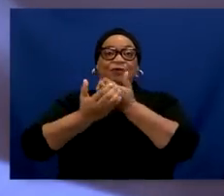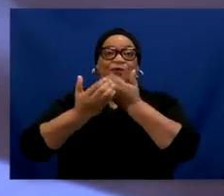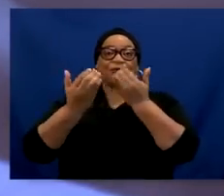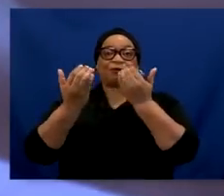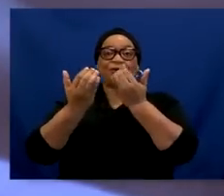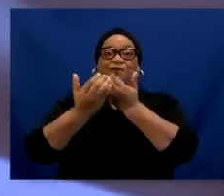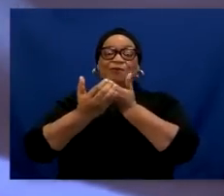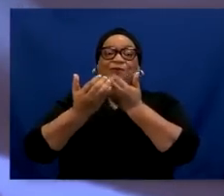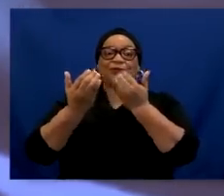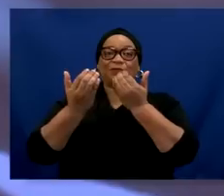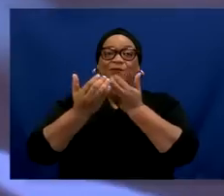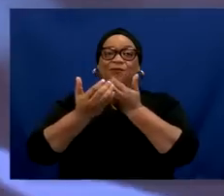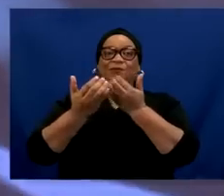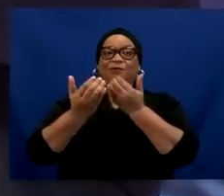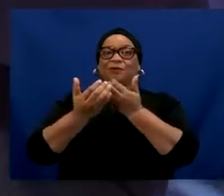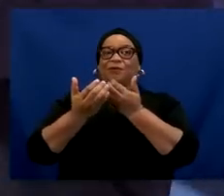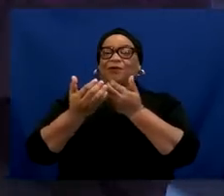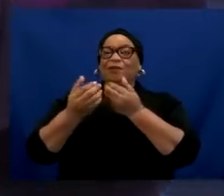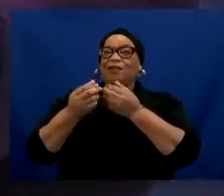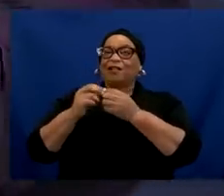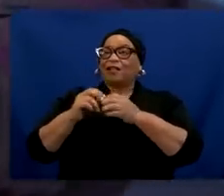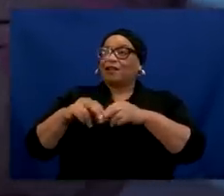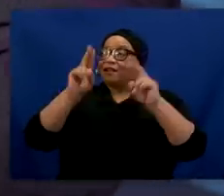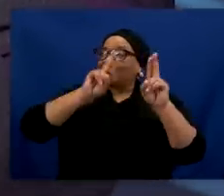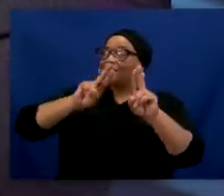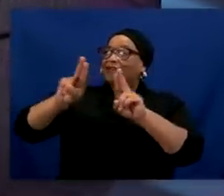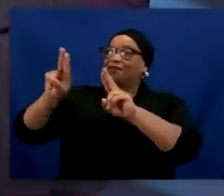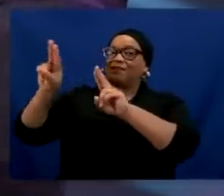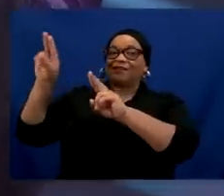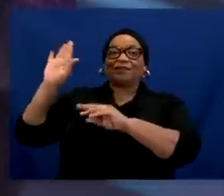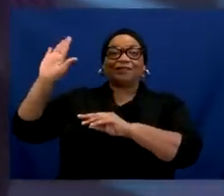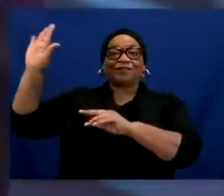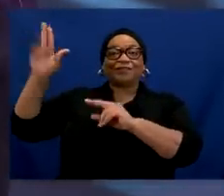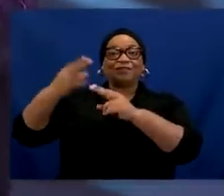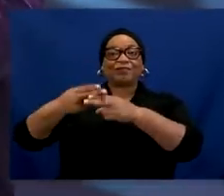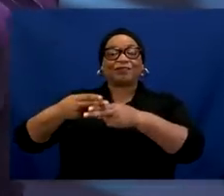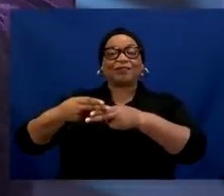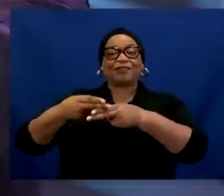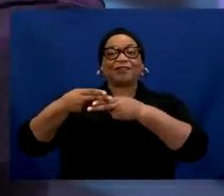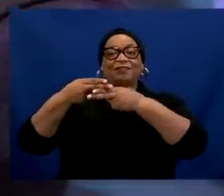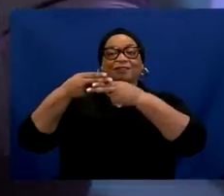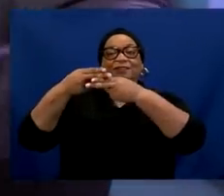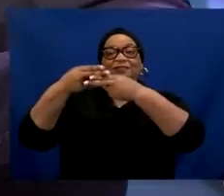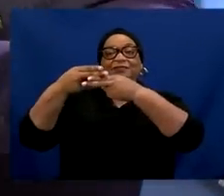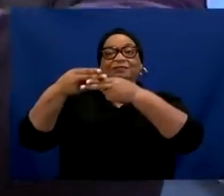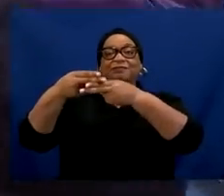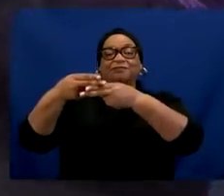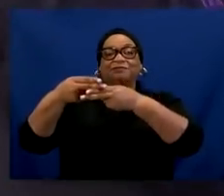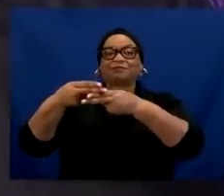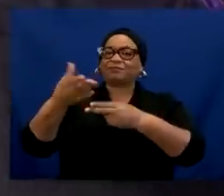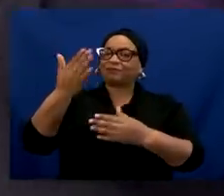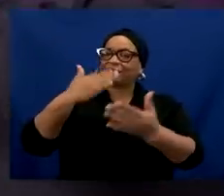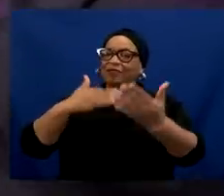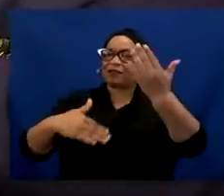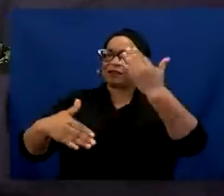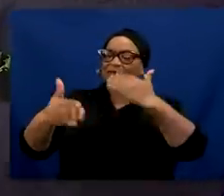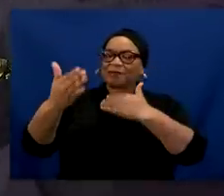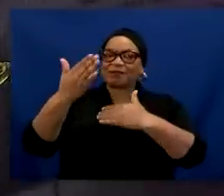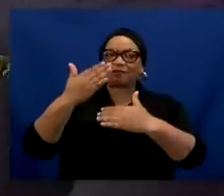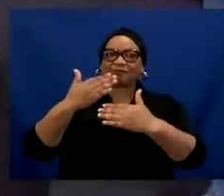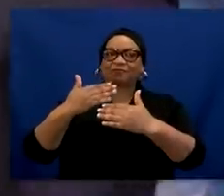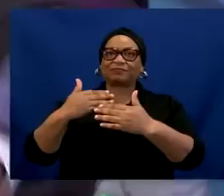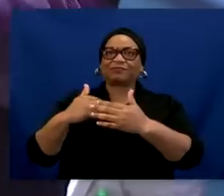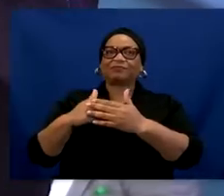Oh, I bless your name. Oh, come on, saints, do that right now. Yeah, lift